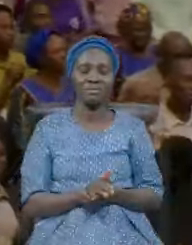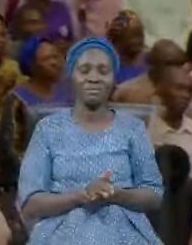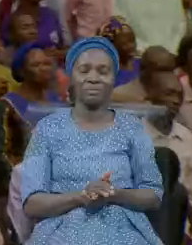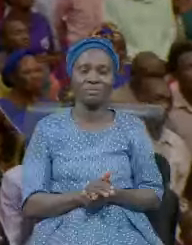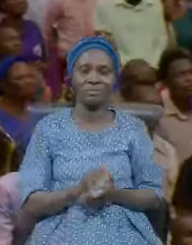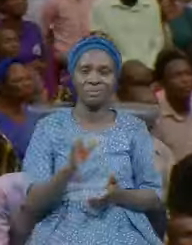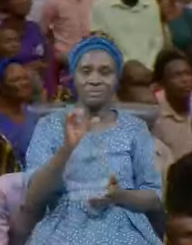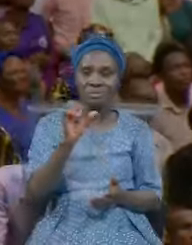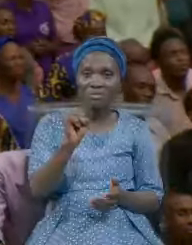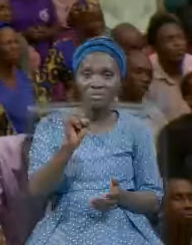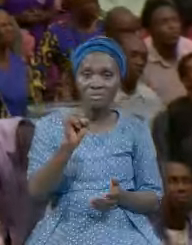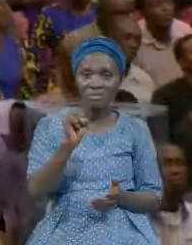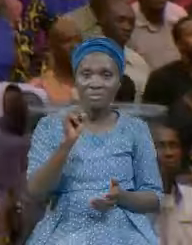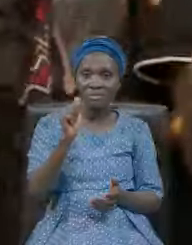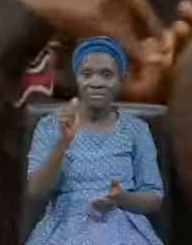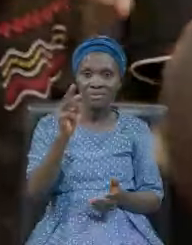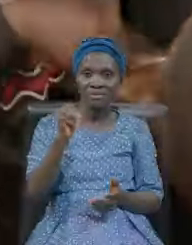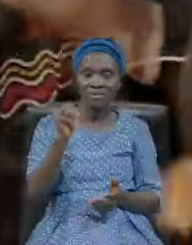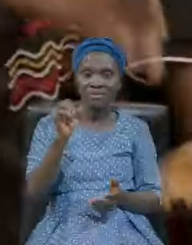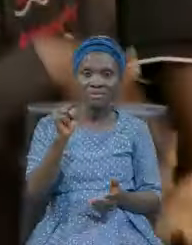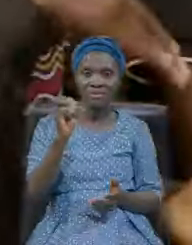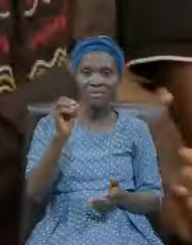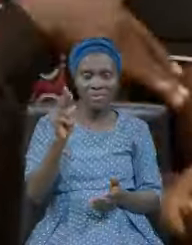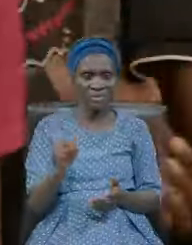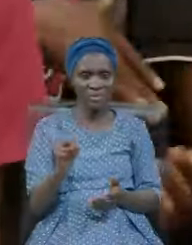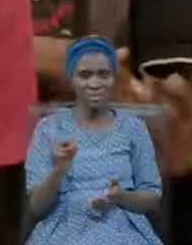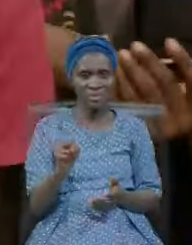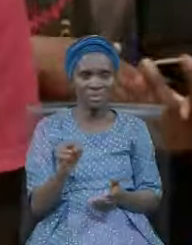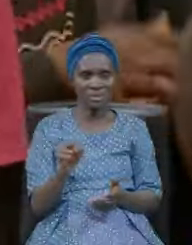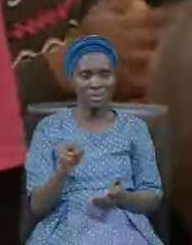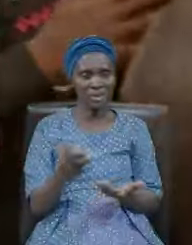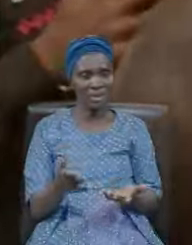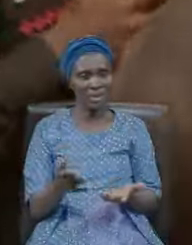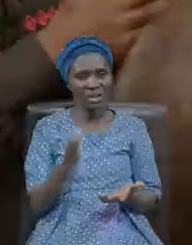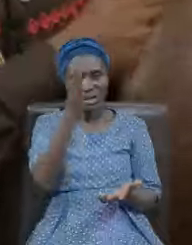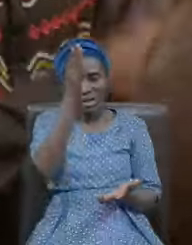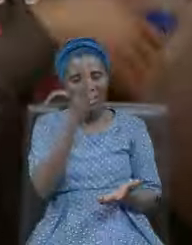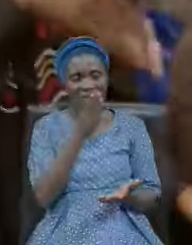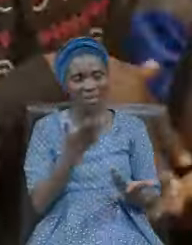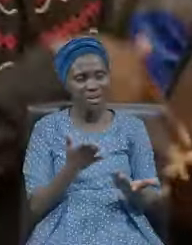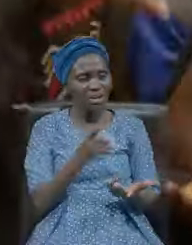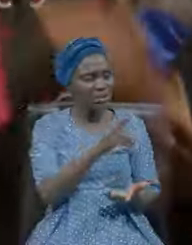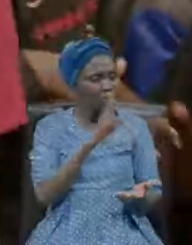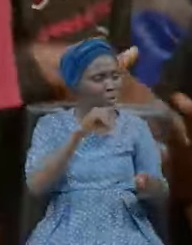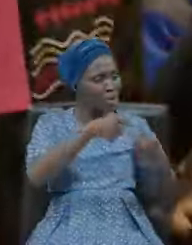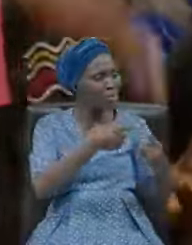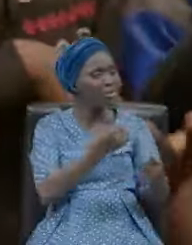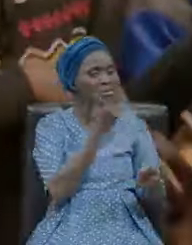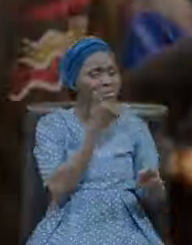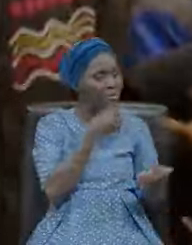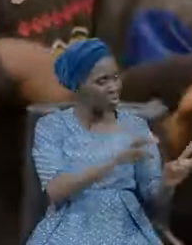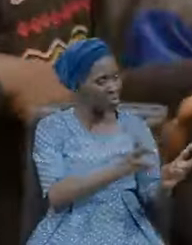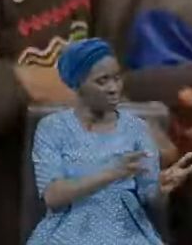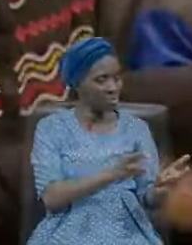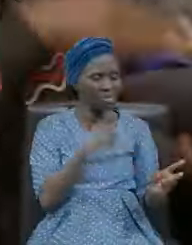you are going the wrong way. Leave me alone. Don't you see my power? I can still carry